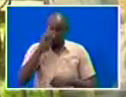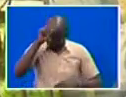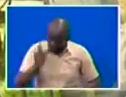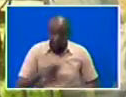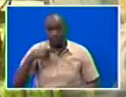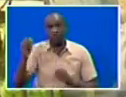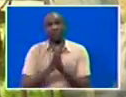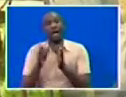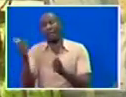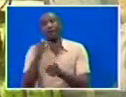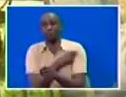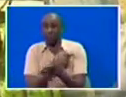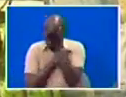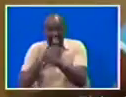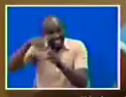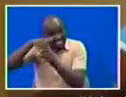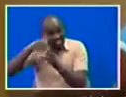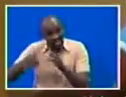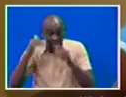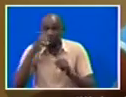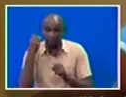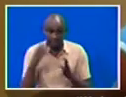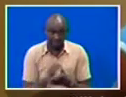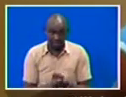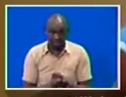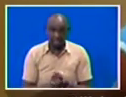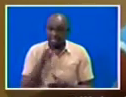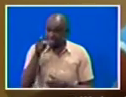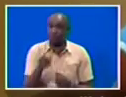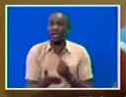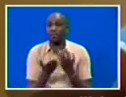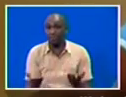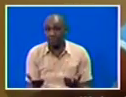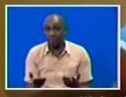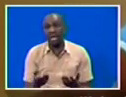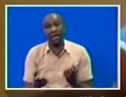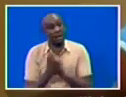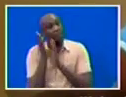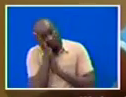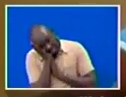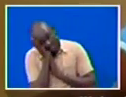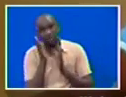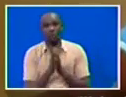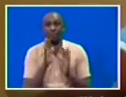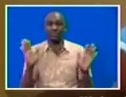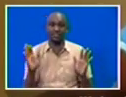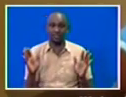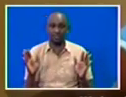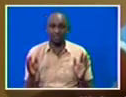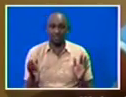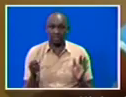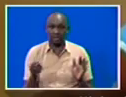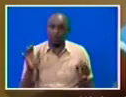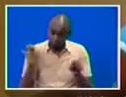kupimwa nje na si hata hapo ndani level 5. NHIF inasimamia kitanda na sio full